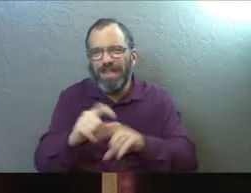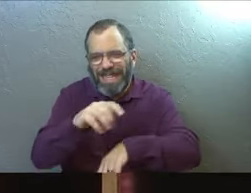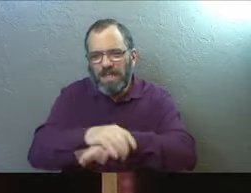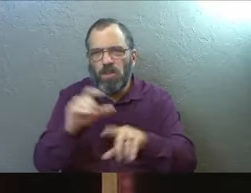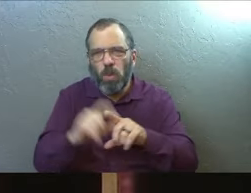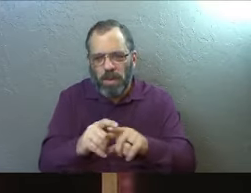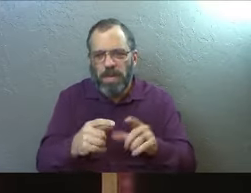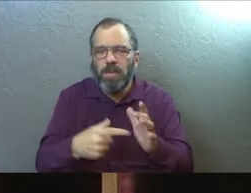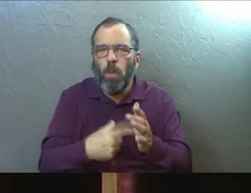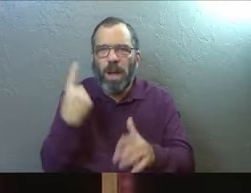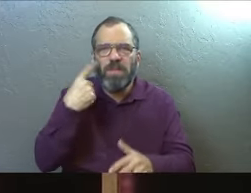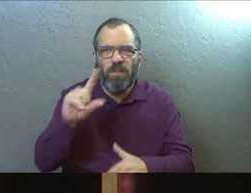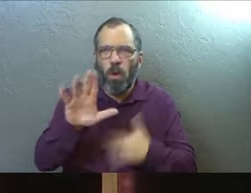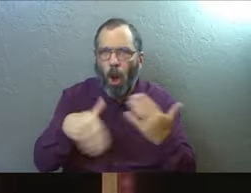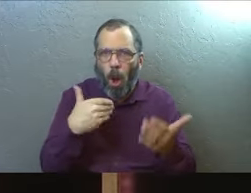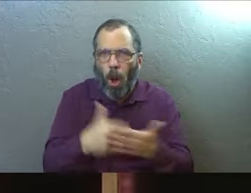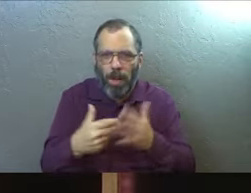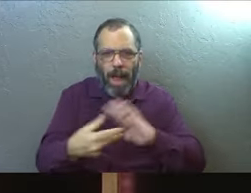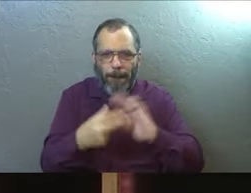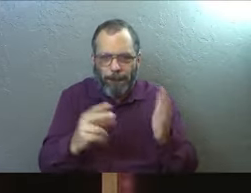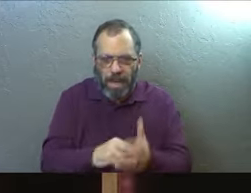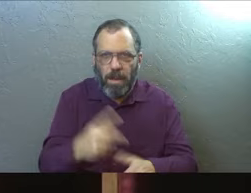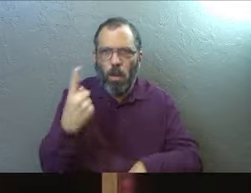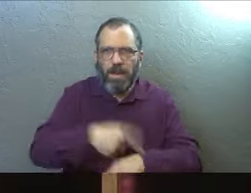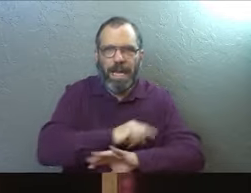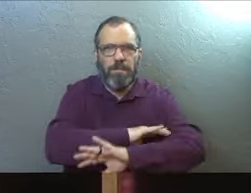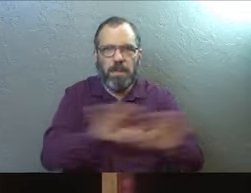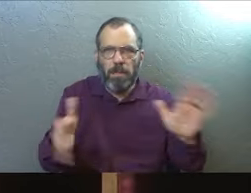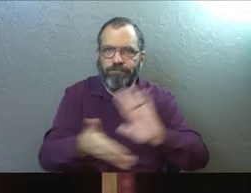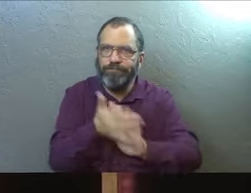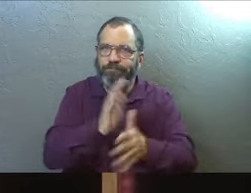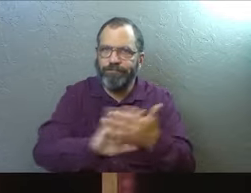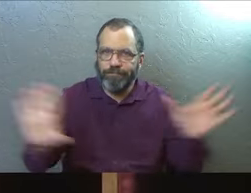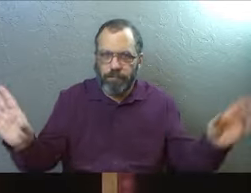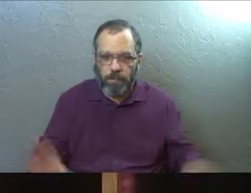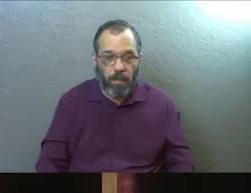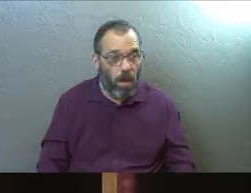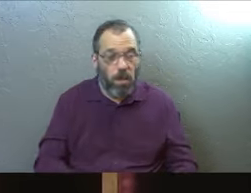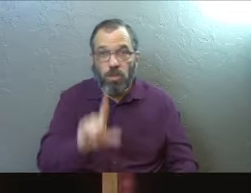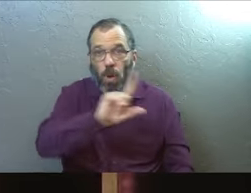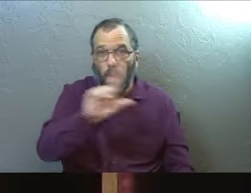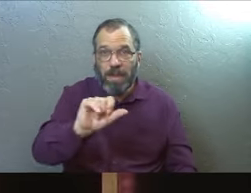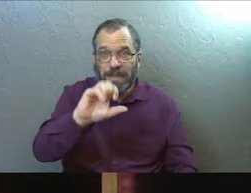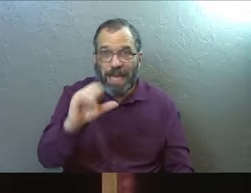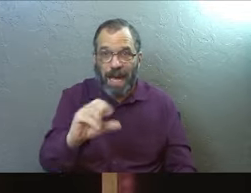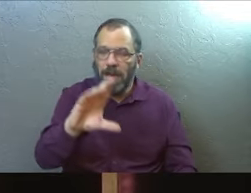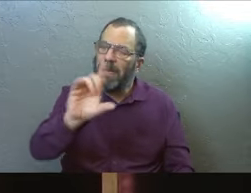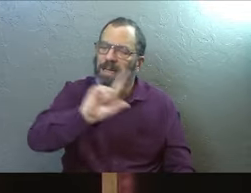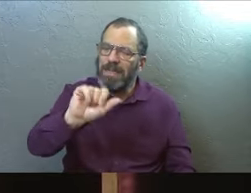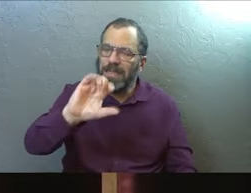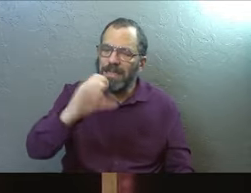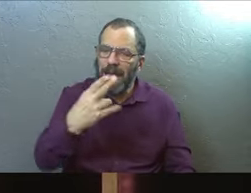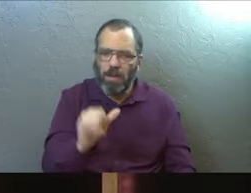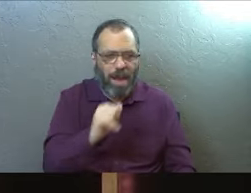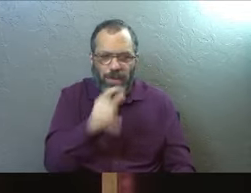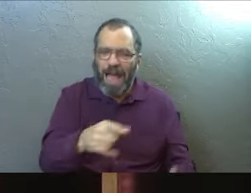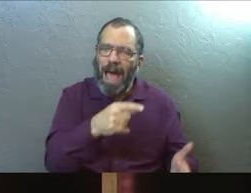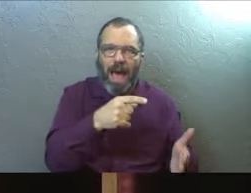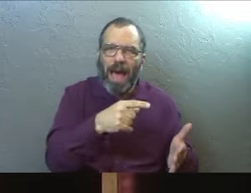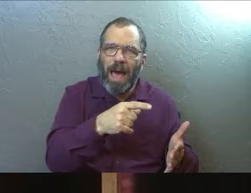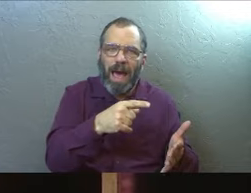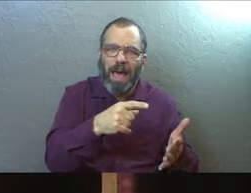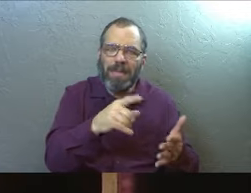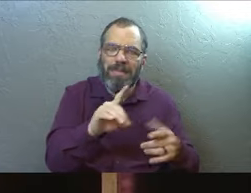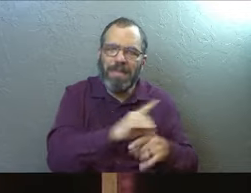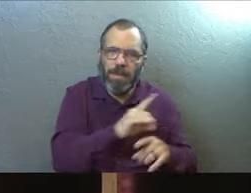means Zechariah was not being punished in order to pay and satisfy justice